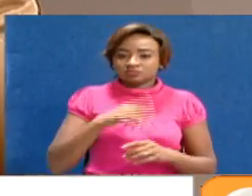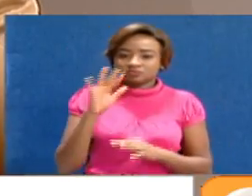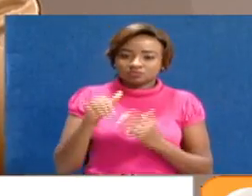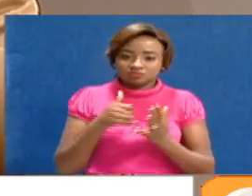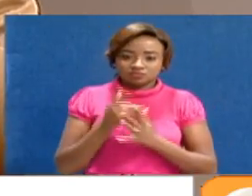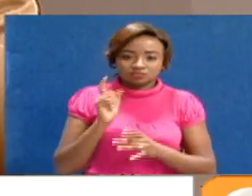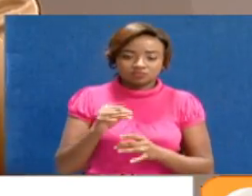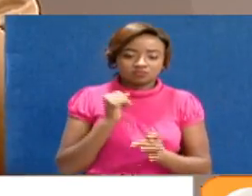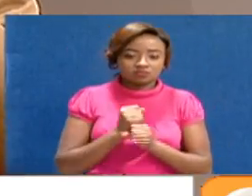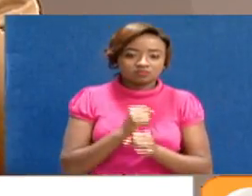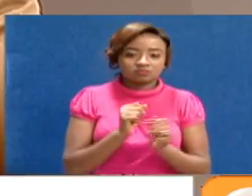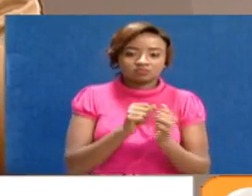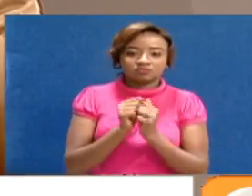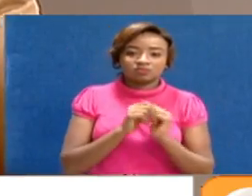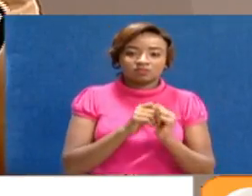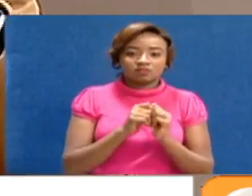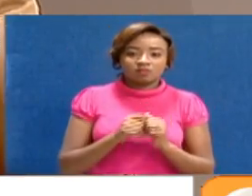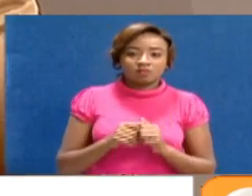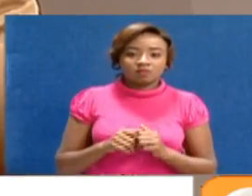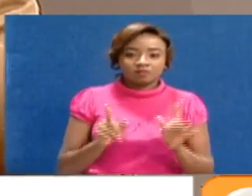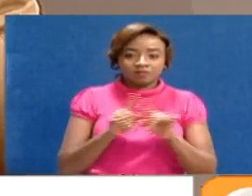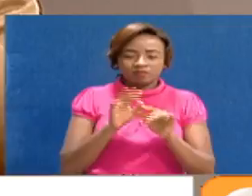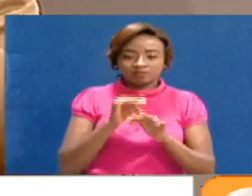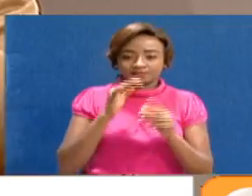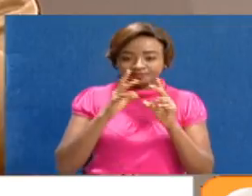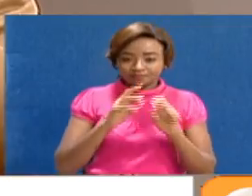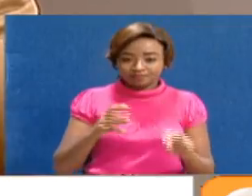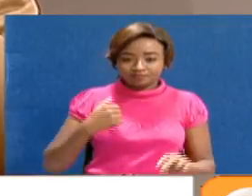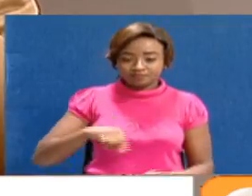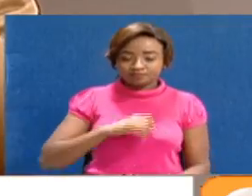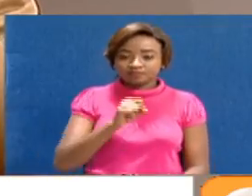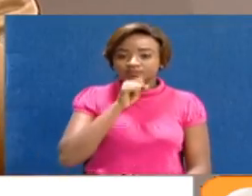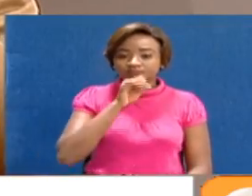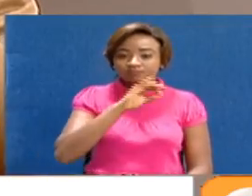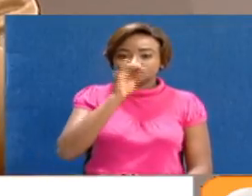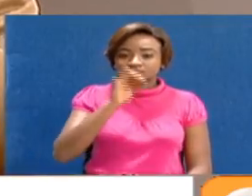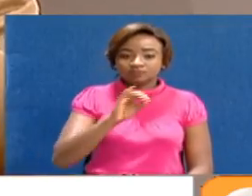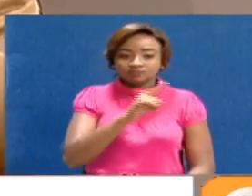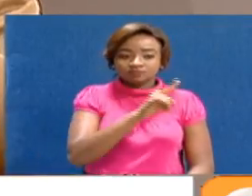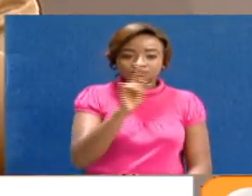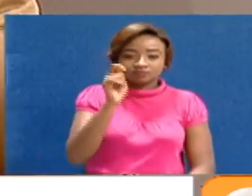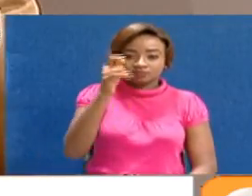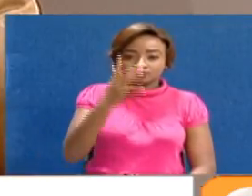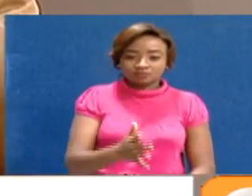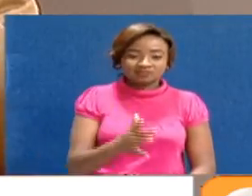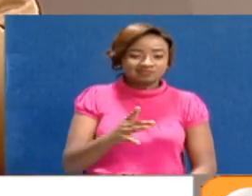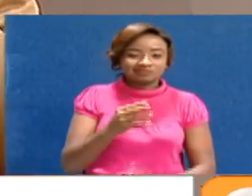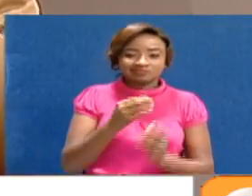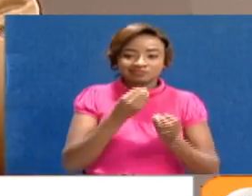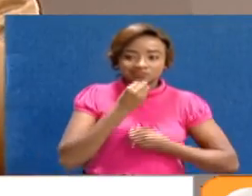say this because from our research, about over 50% of Kenyans don't report corruption.